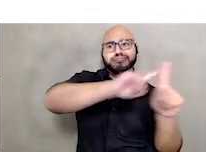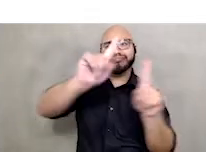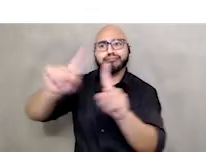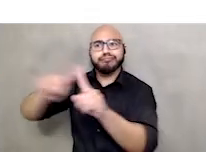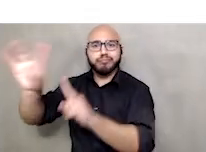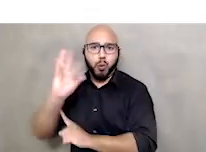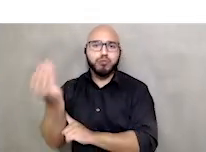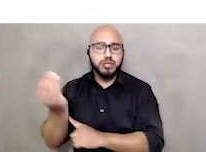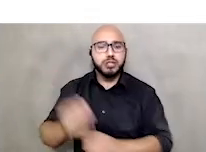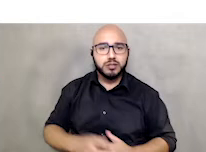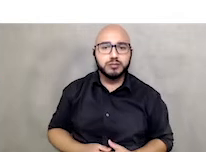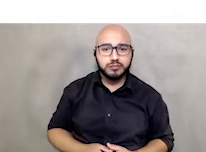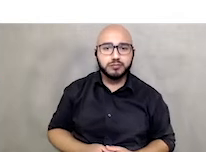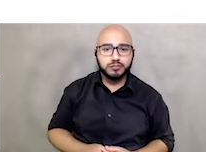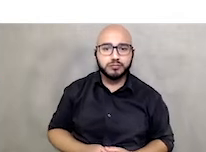cultures.